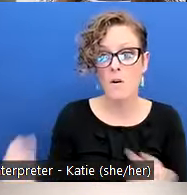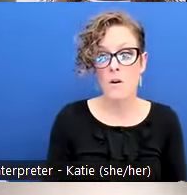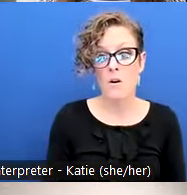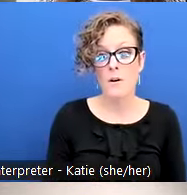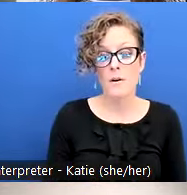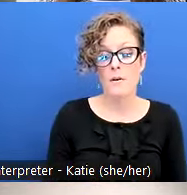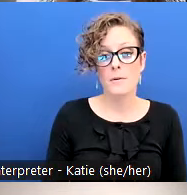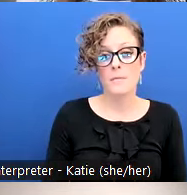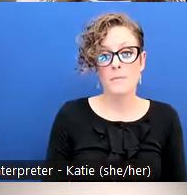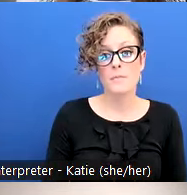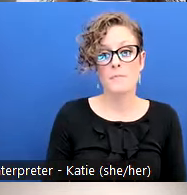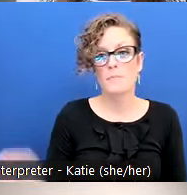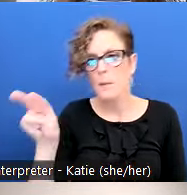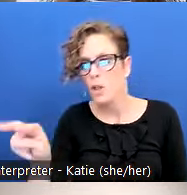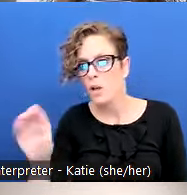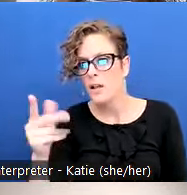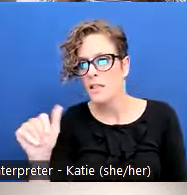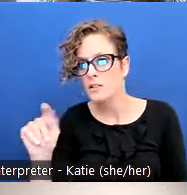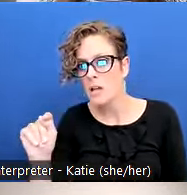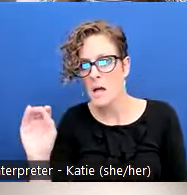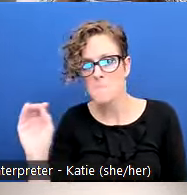I don't see anything in the chat